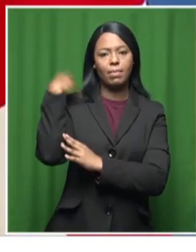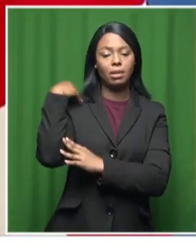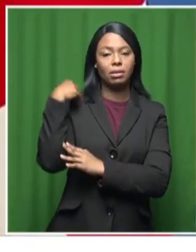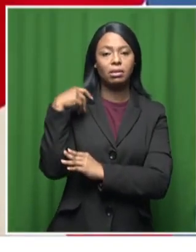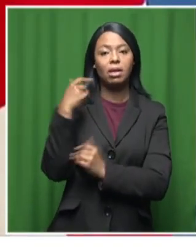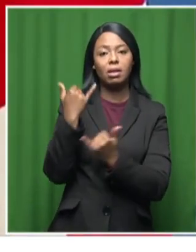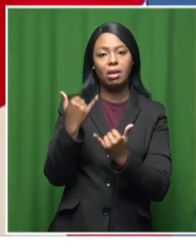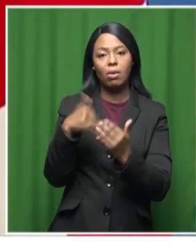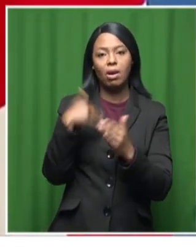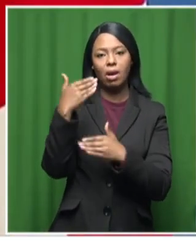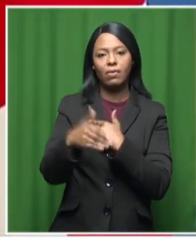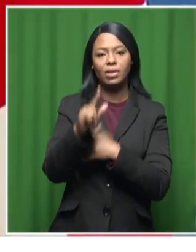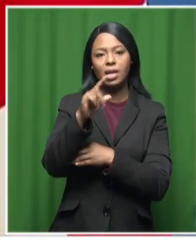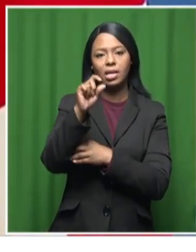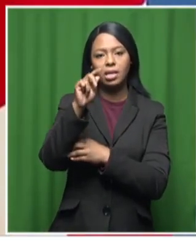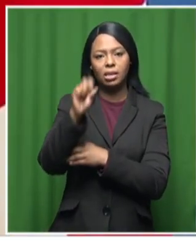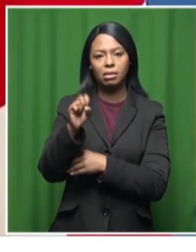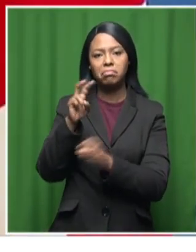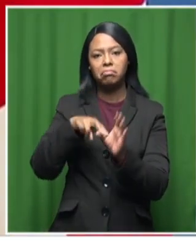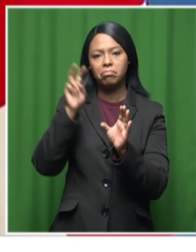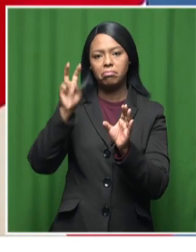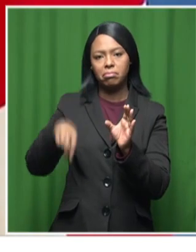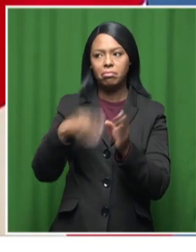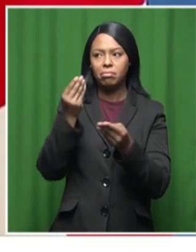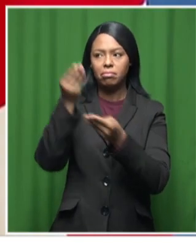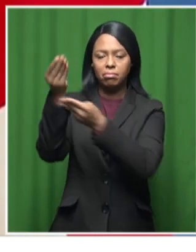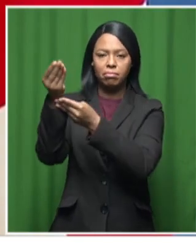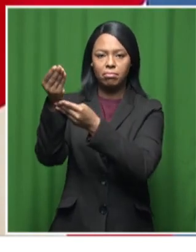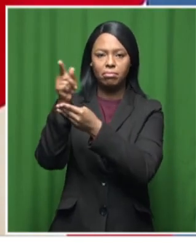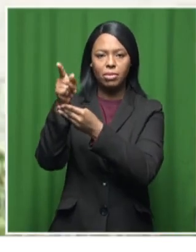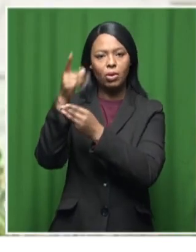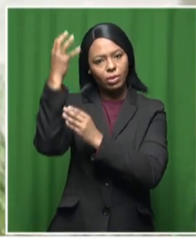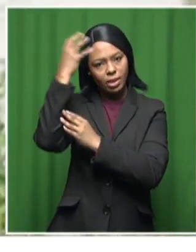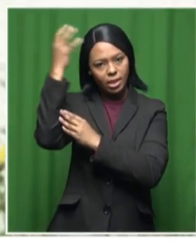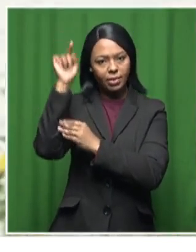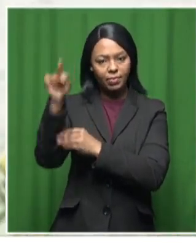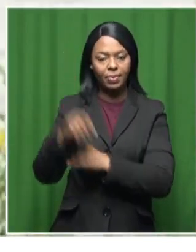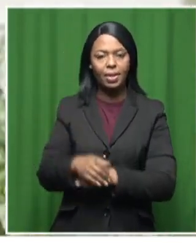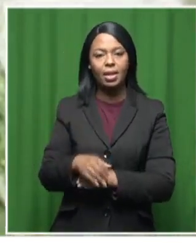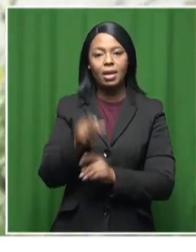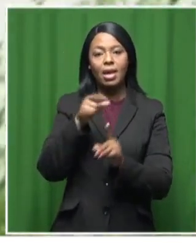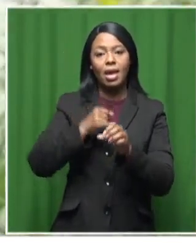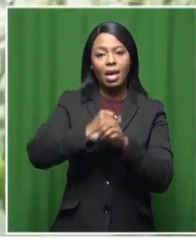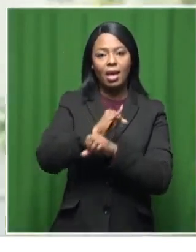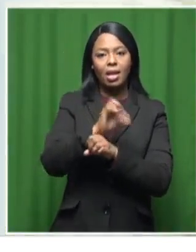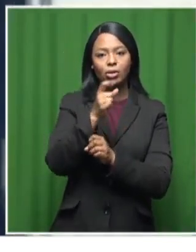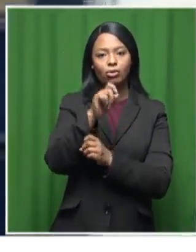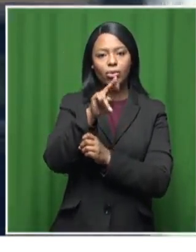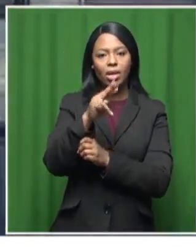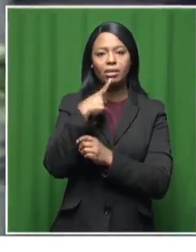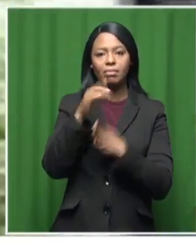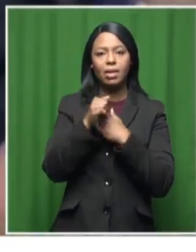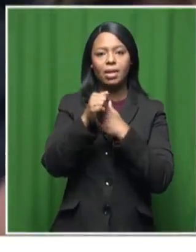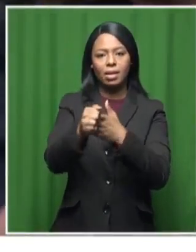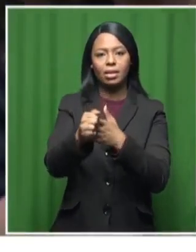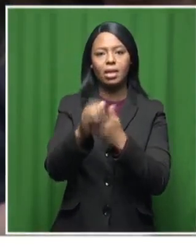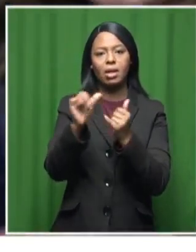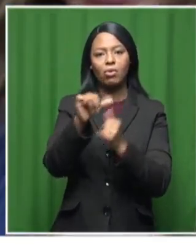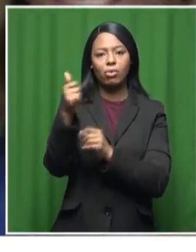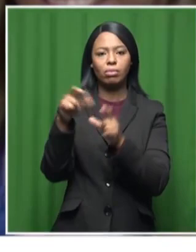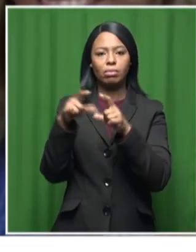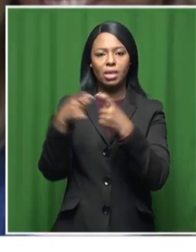this after Liz Truss submitted her formal resignation to the King. Earlier, Sunak was declared leader of the Conservative